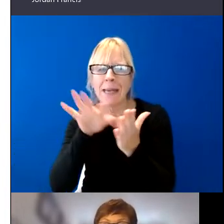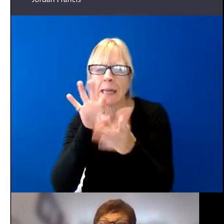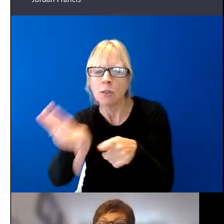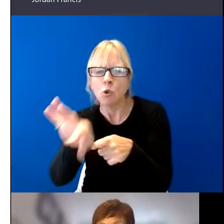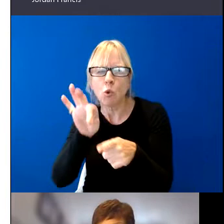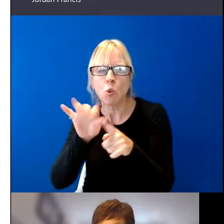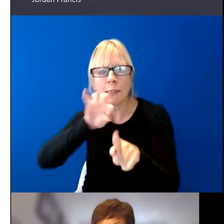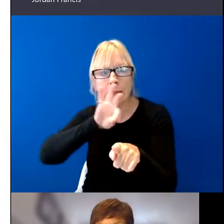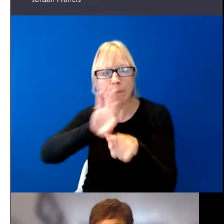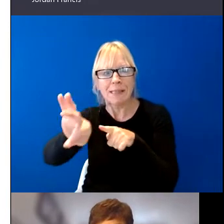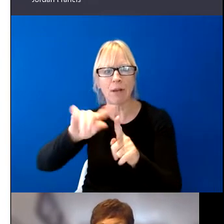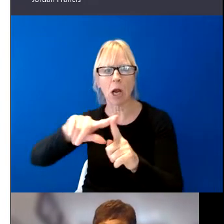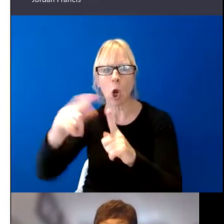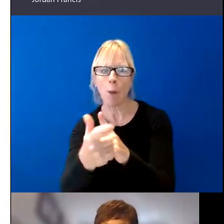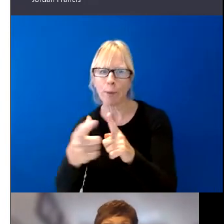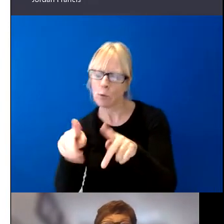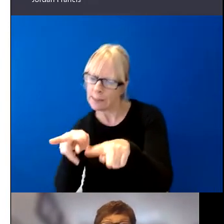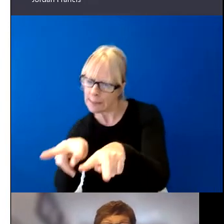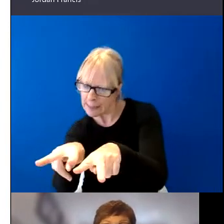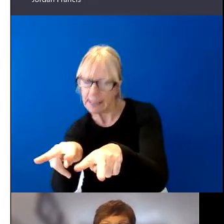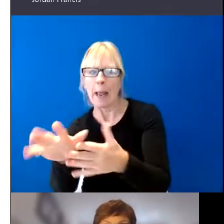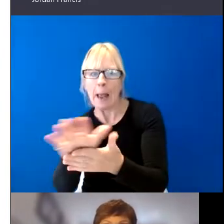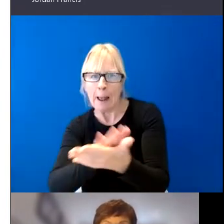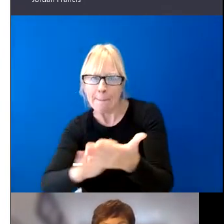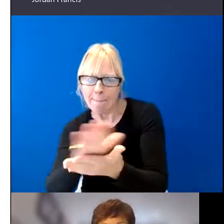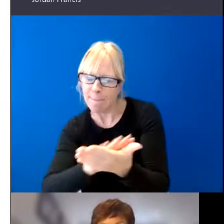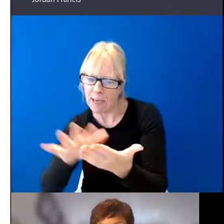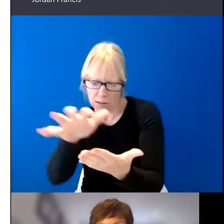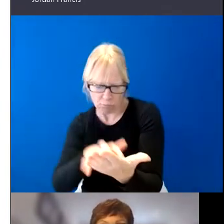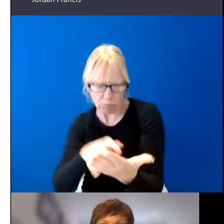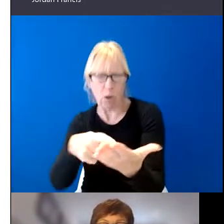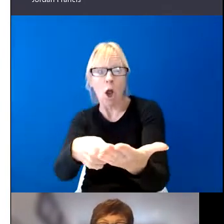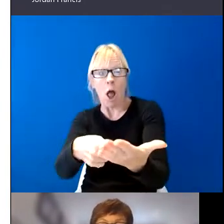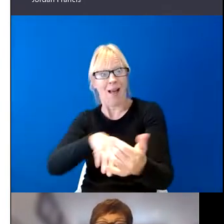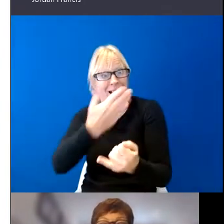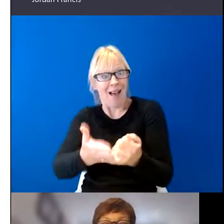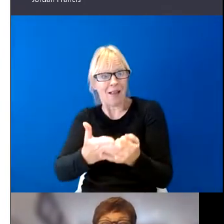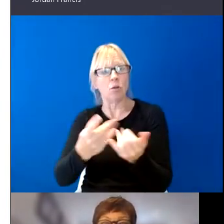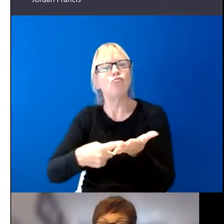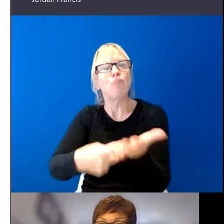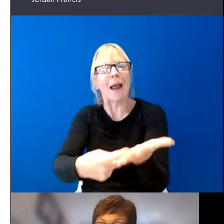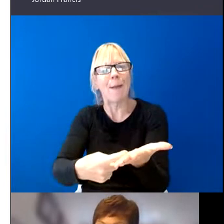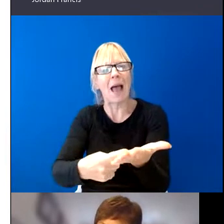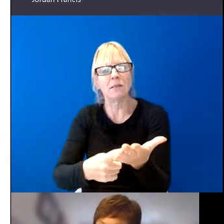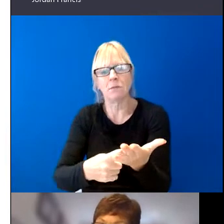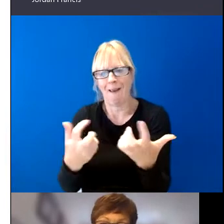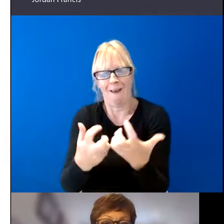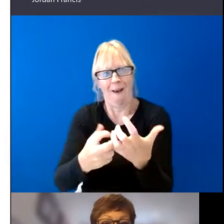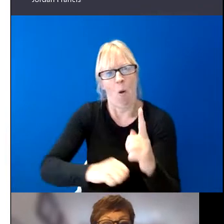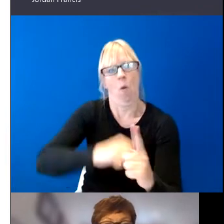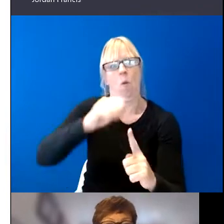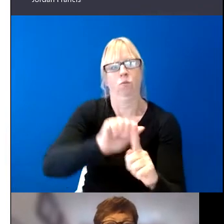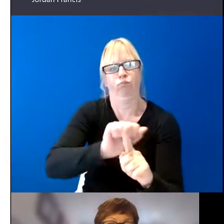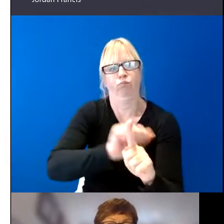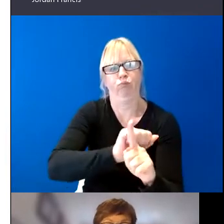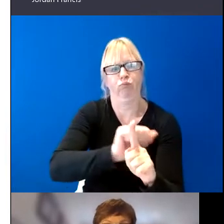make recommendations for action on meeting the needs of that community. And we also have a couple of topic-based commissions